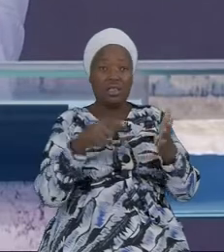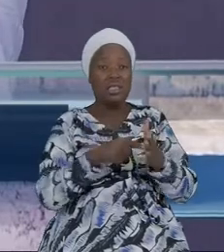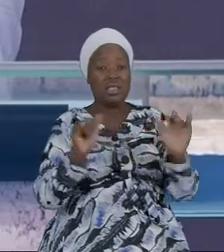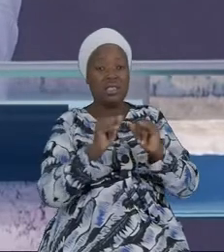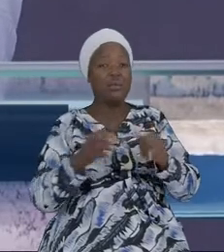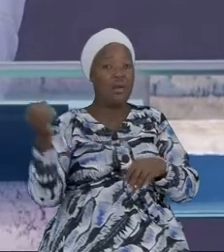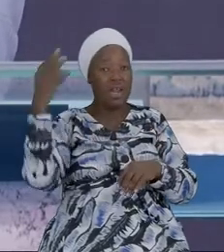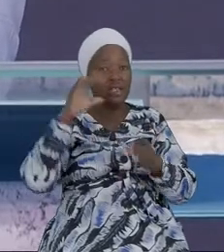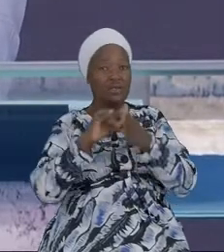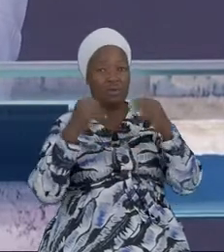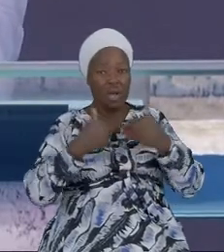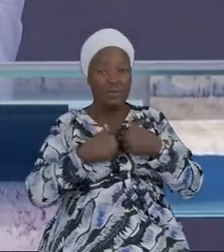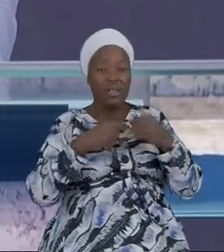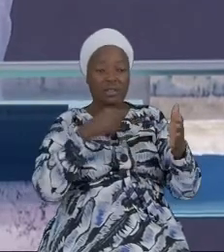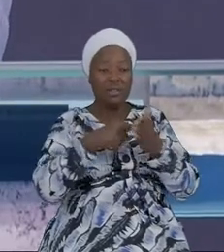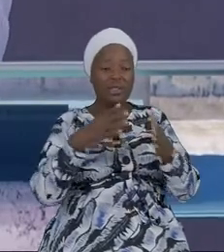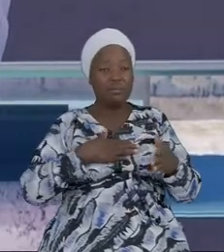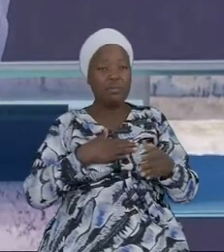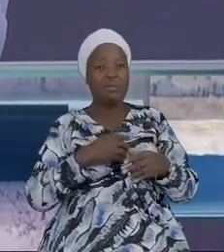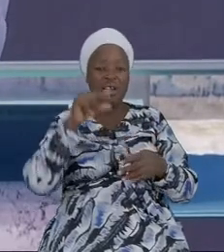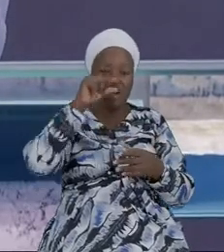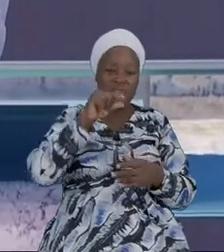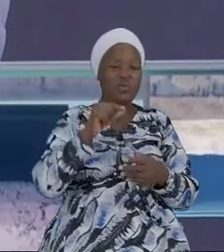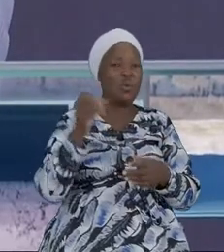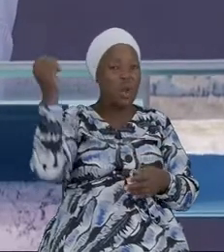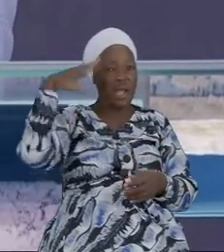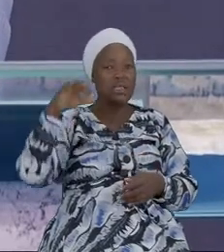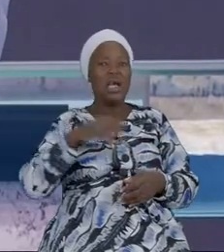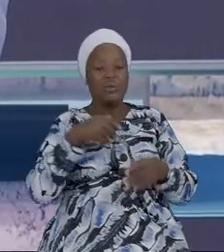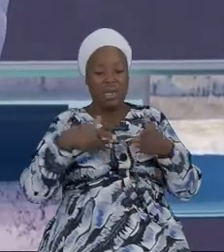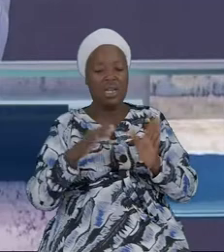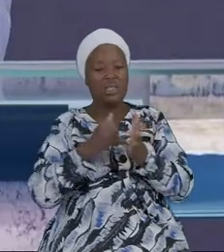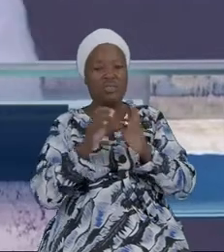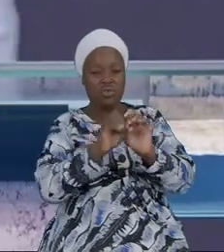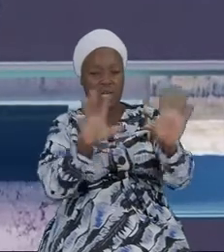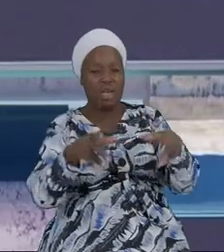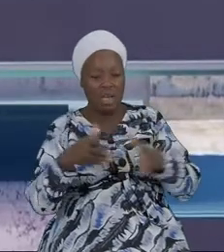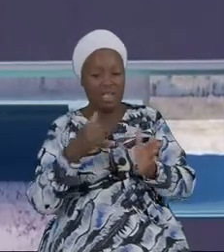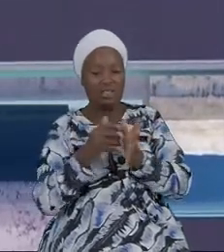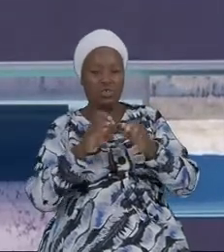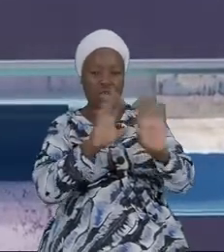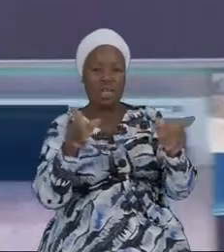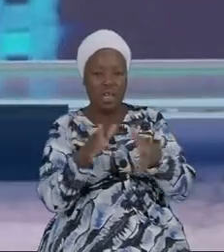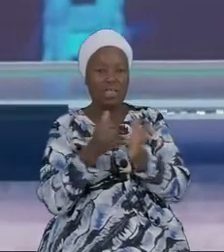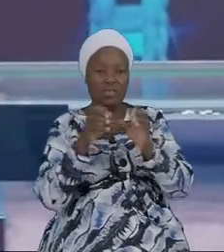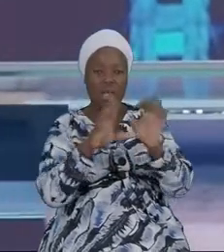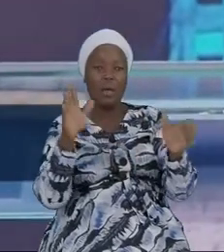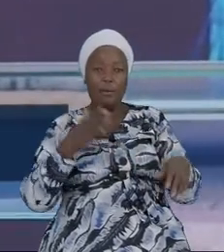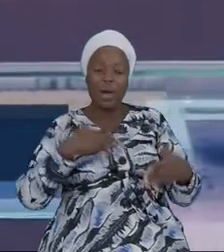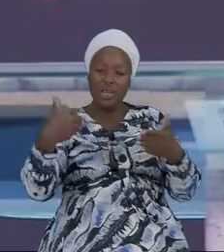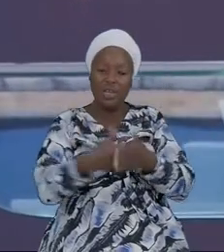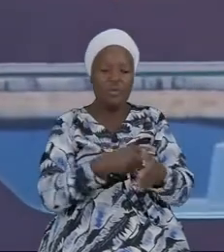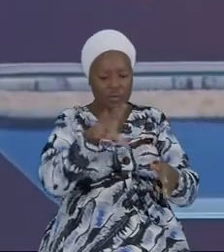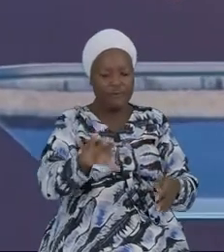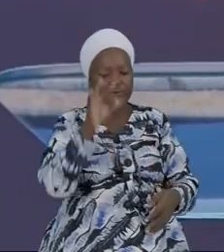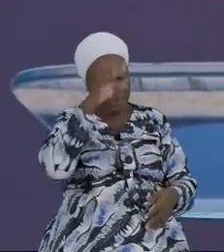you have, my little light, I will let it shine. Let it shine, let it shine. My new found